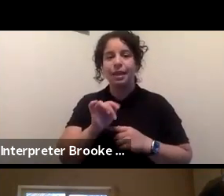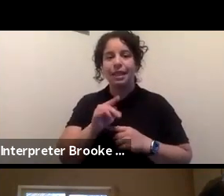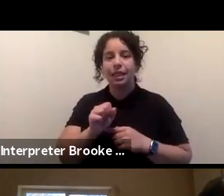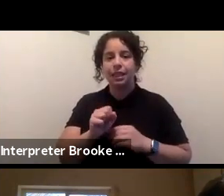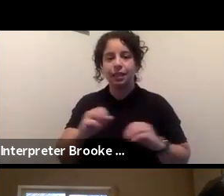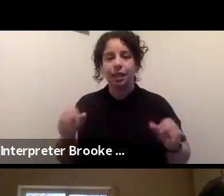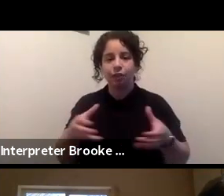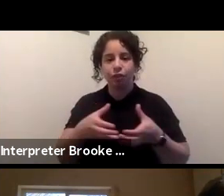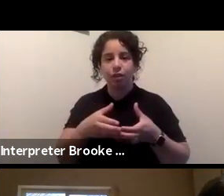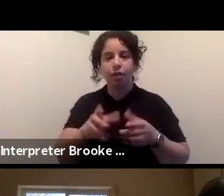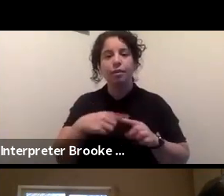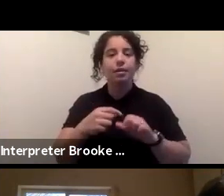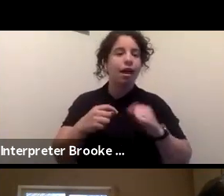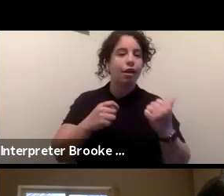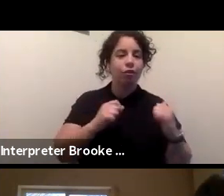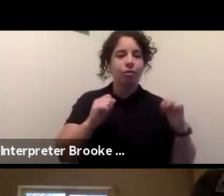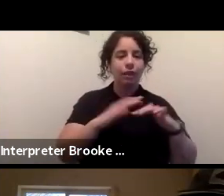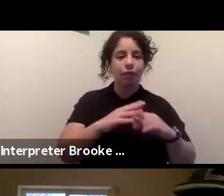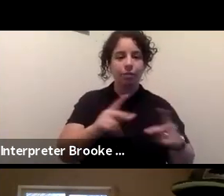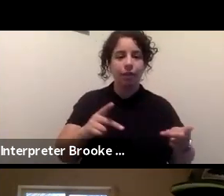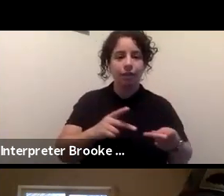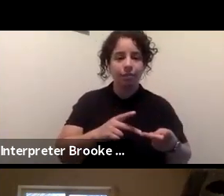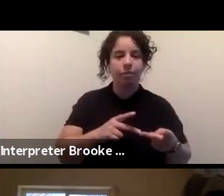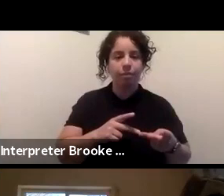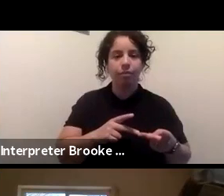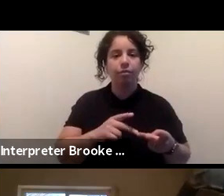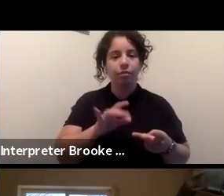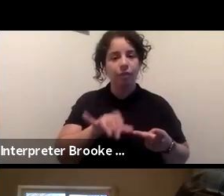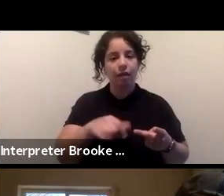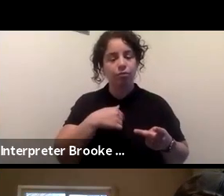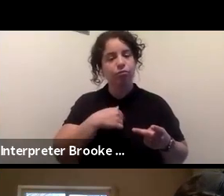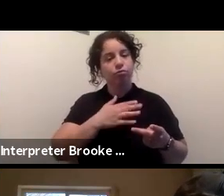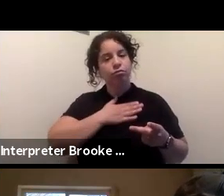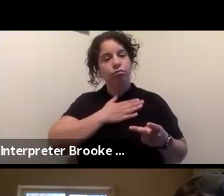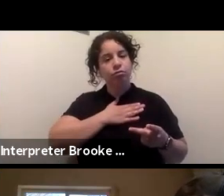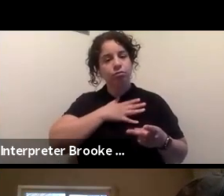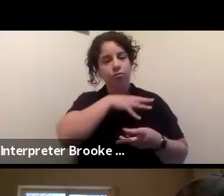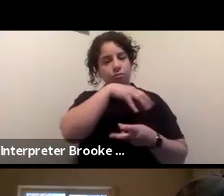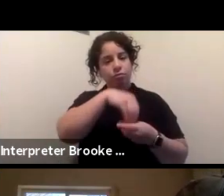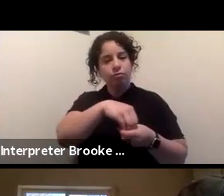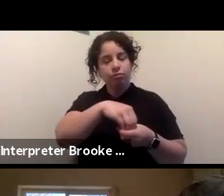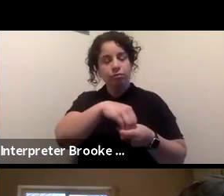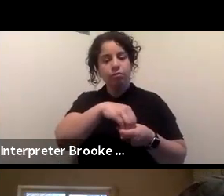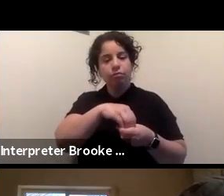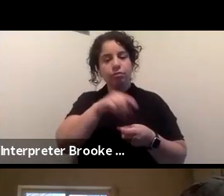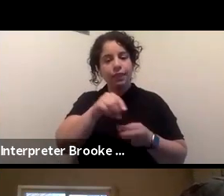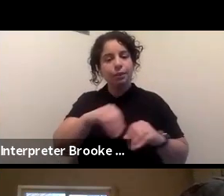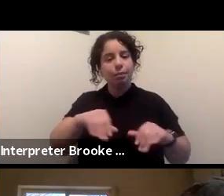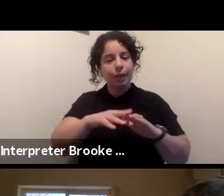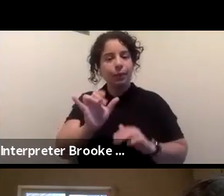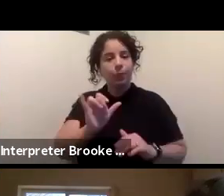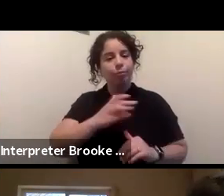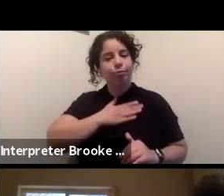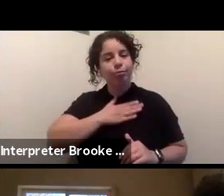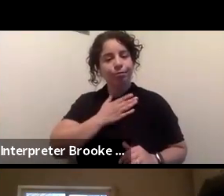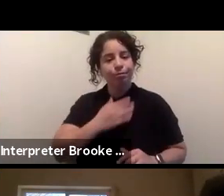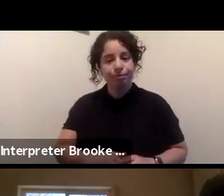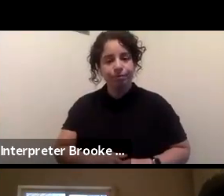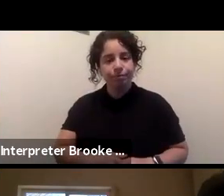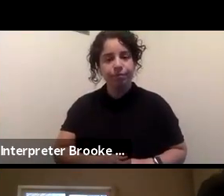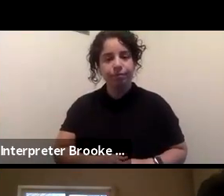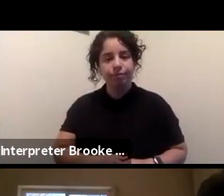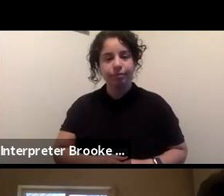from another gathering place, it feels, I'm really grateful to be gathering in this space as well.